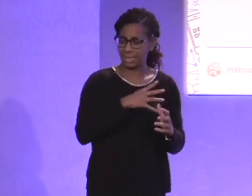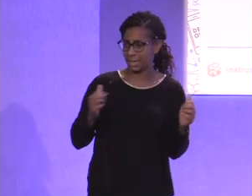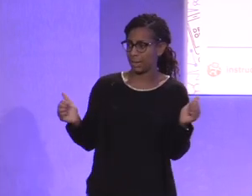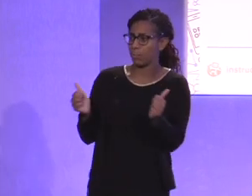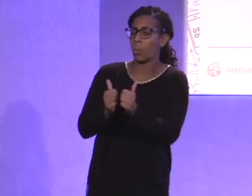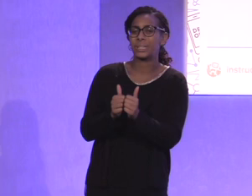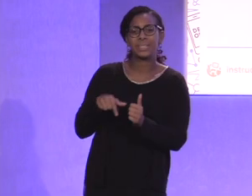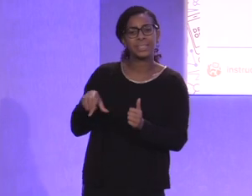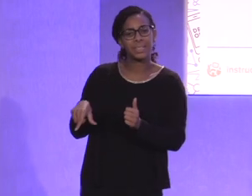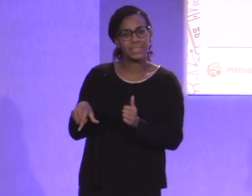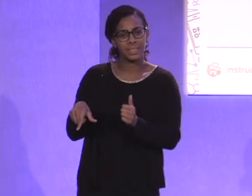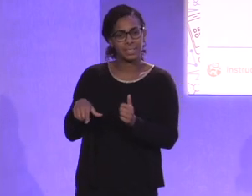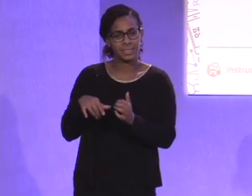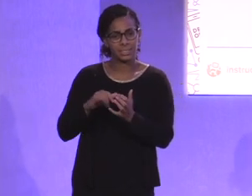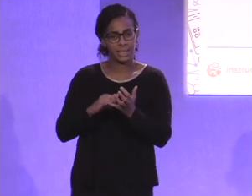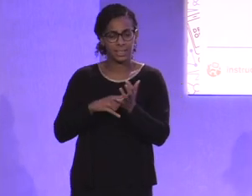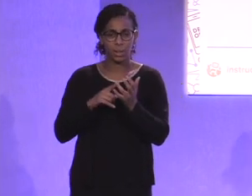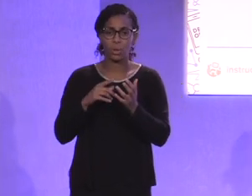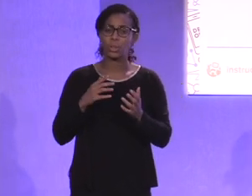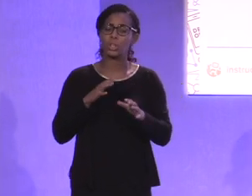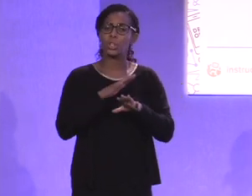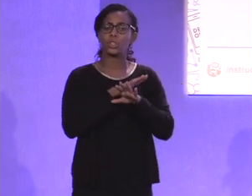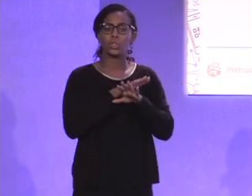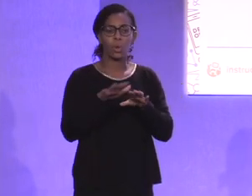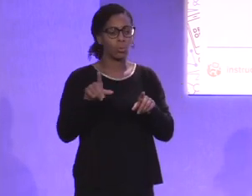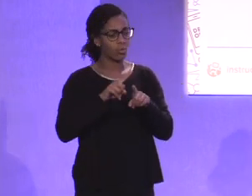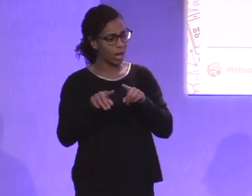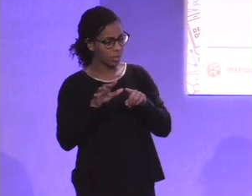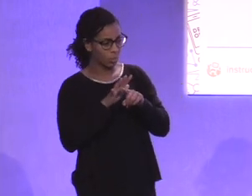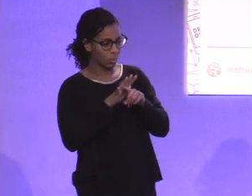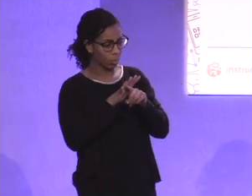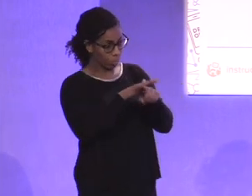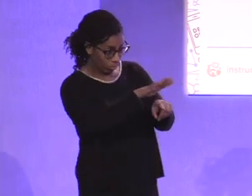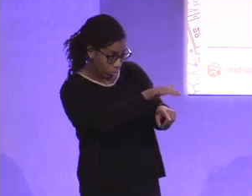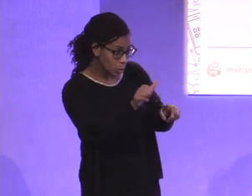So don't try and force something on someone that's not convinced of its value.